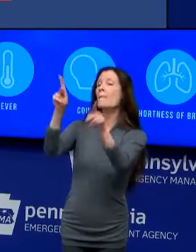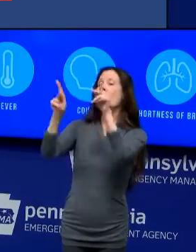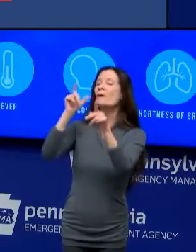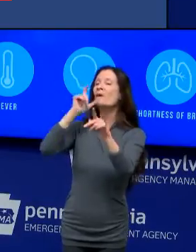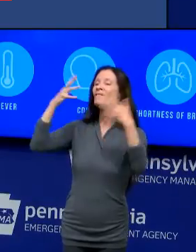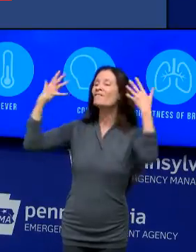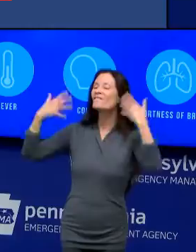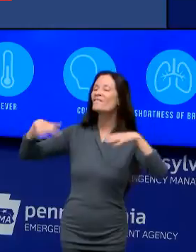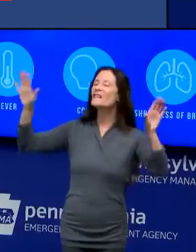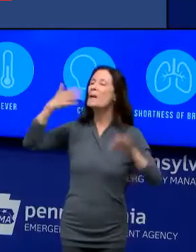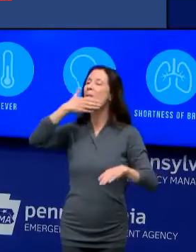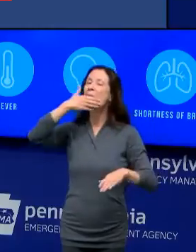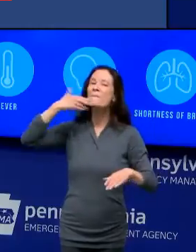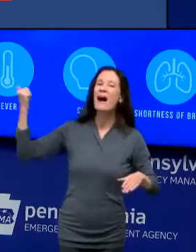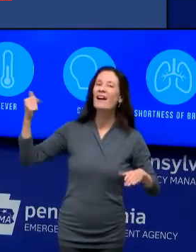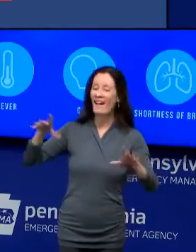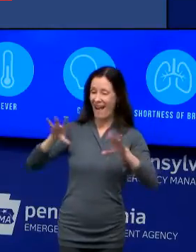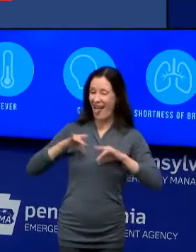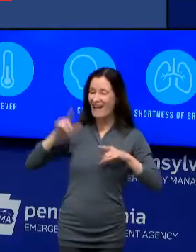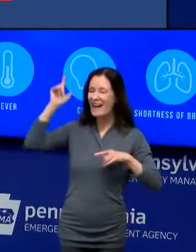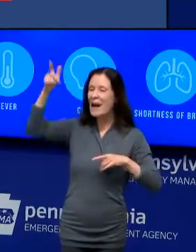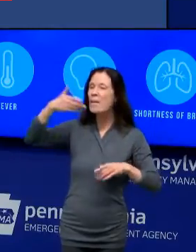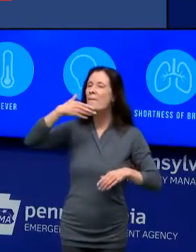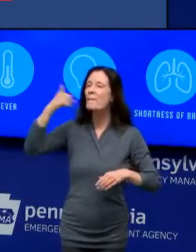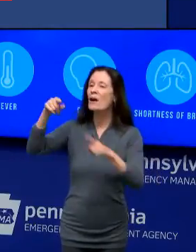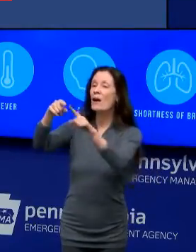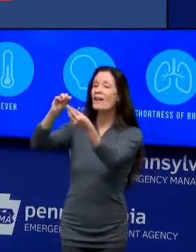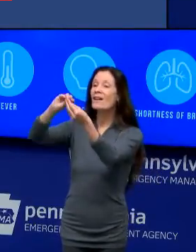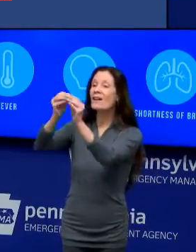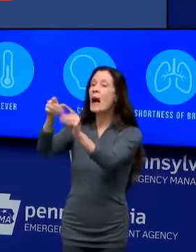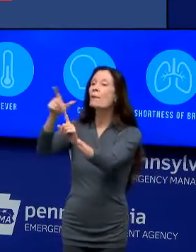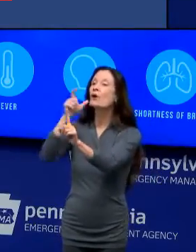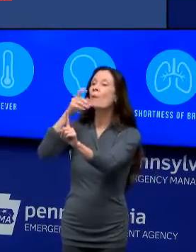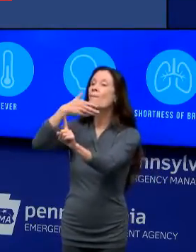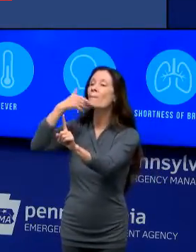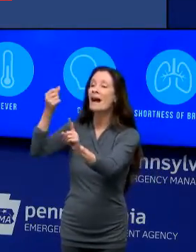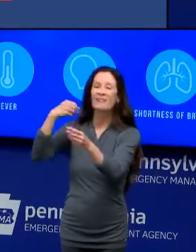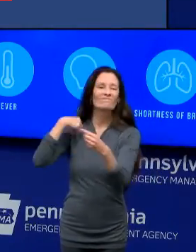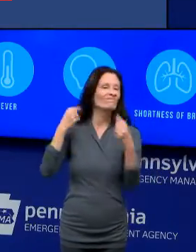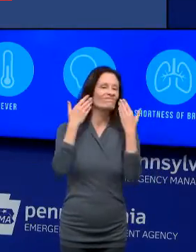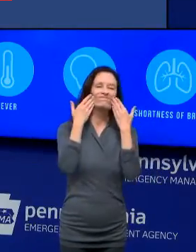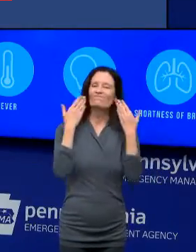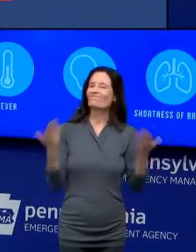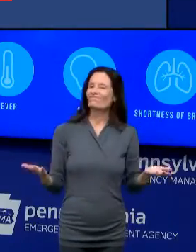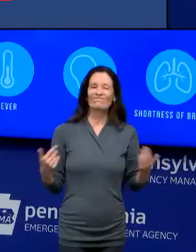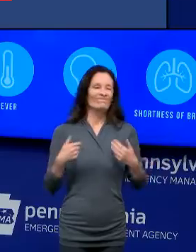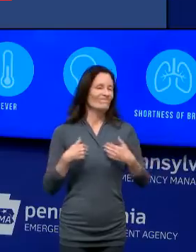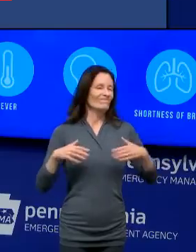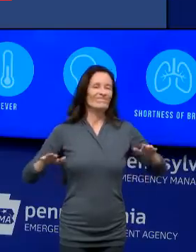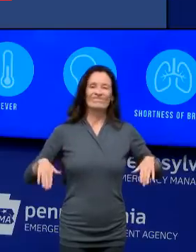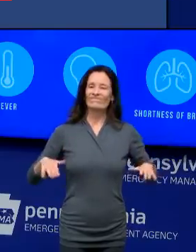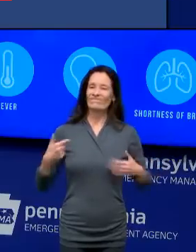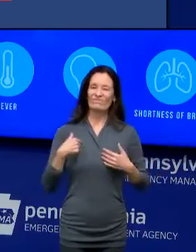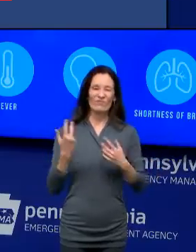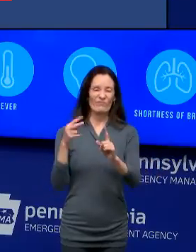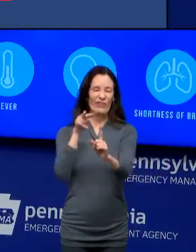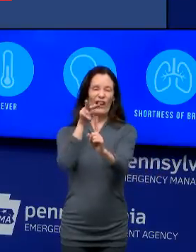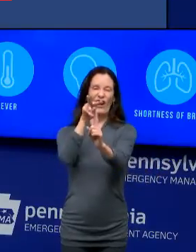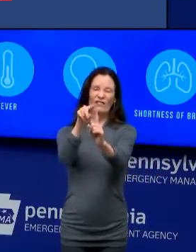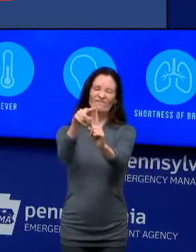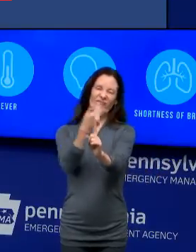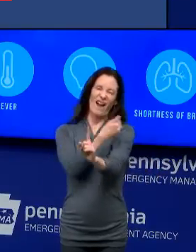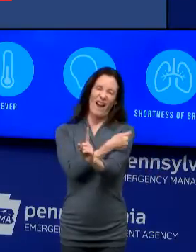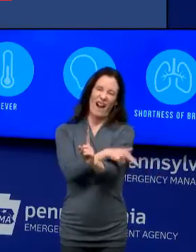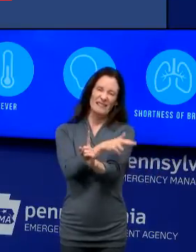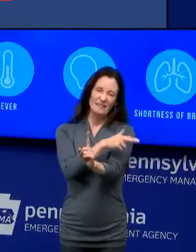so we will want to track the recovery from patients in the hospital. And we're working with an organization called PHC4